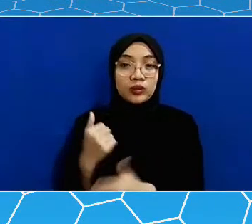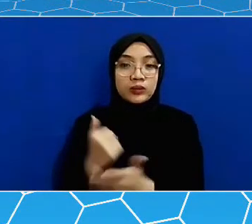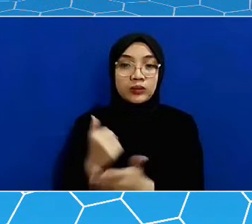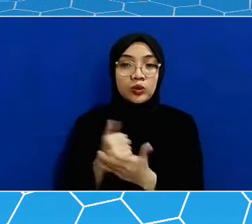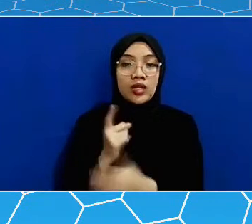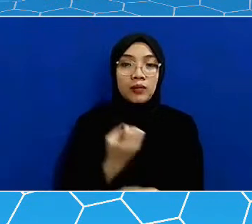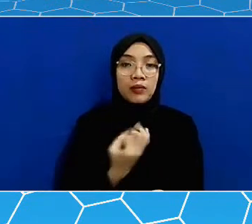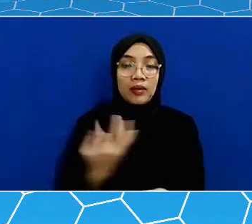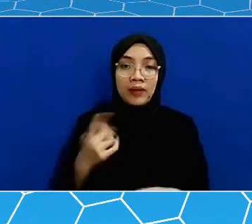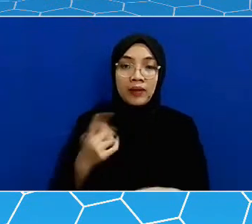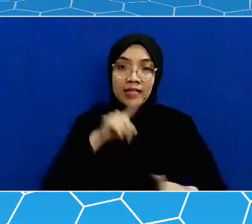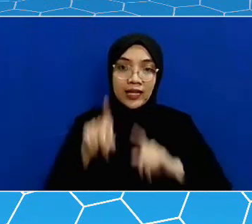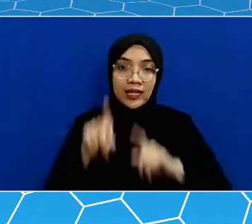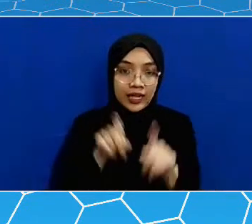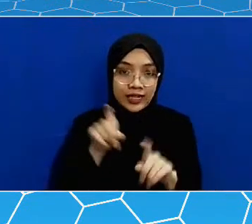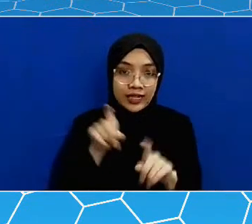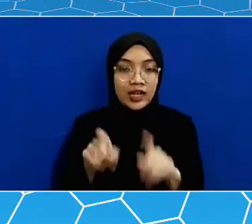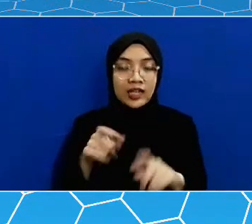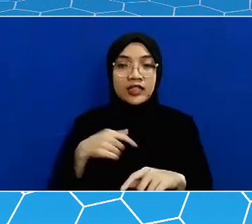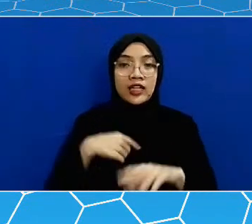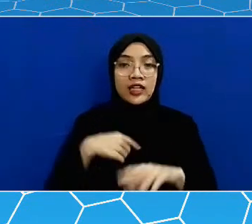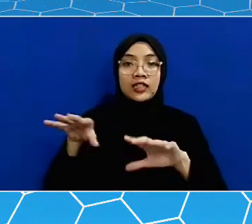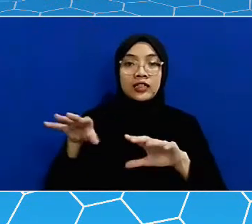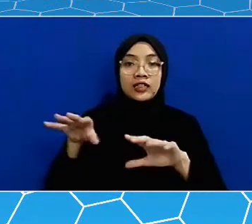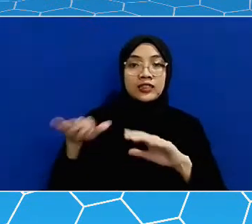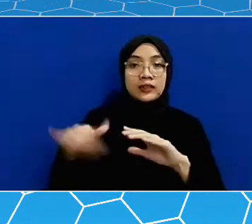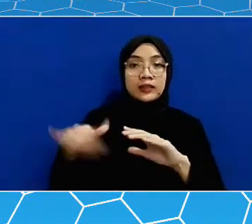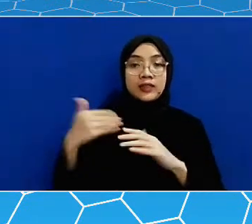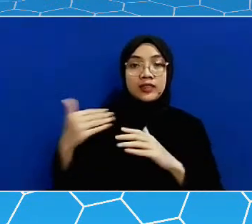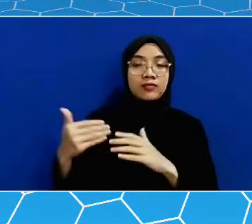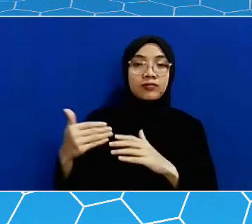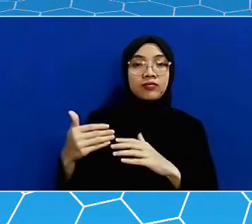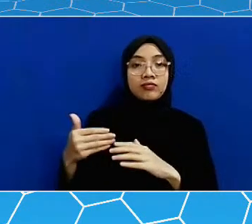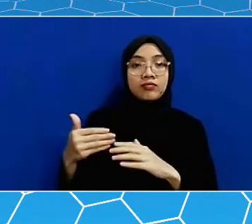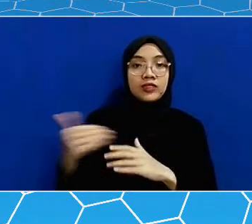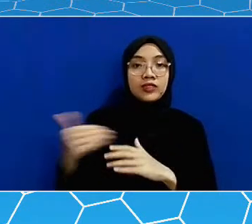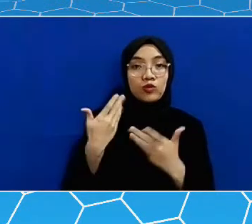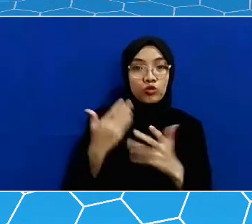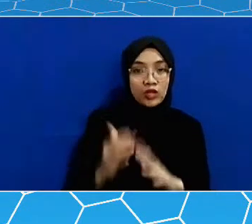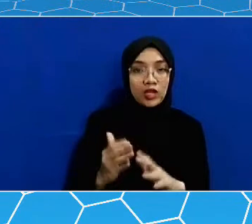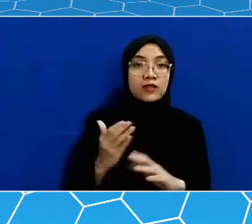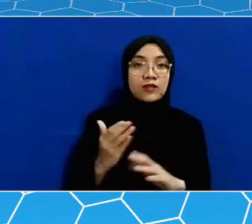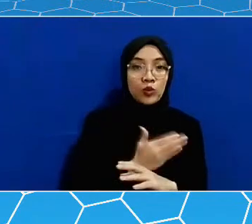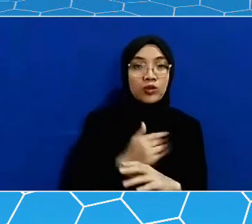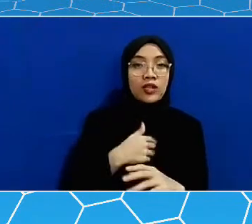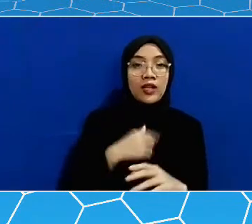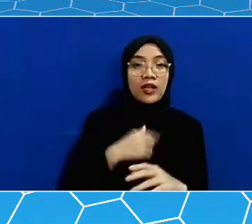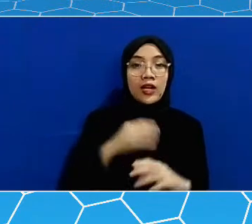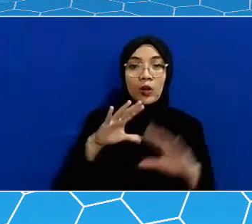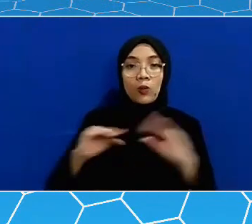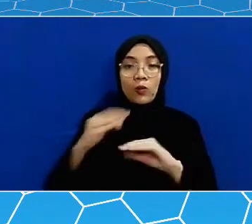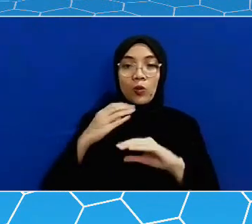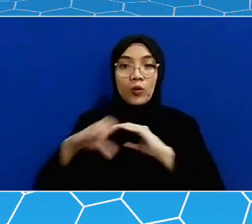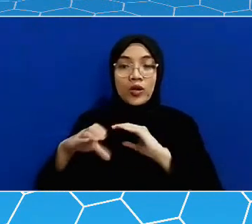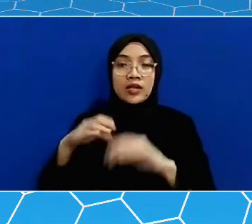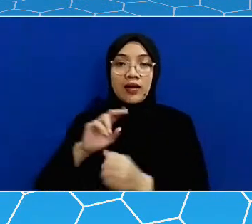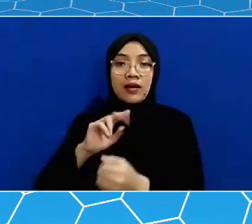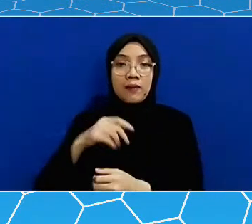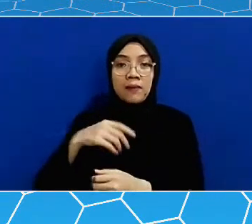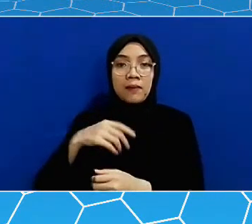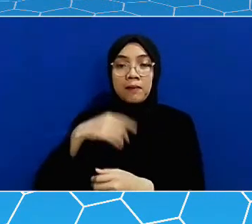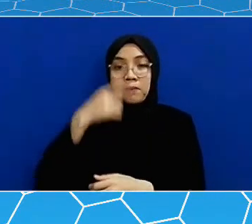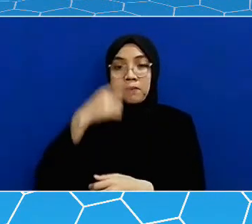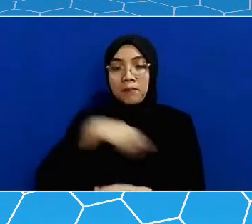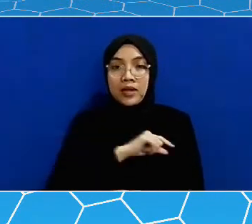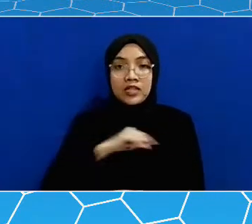meeting by email, I will talk to the organizers and make sure that they will be answered in some form later